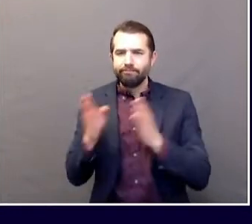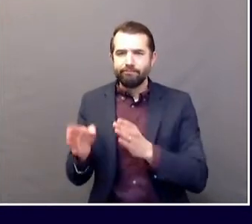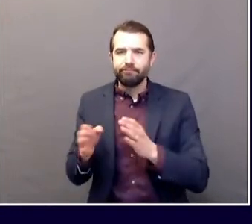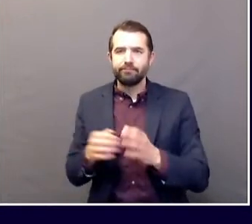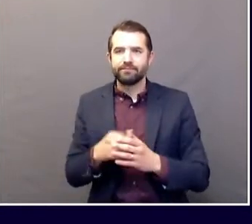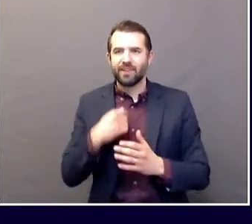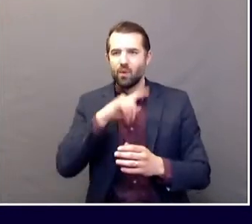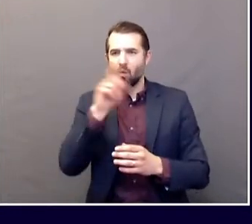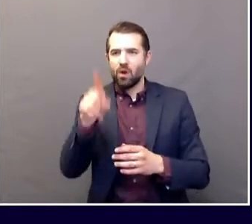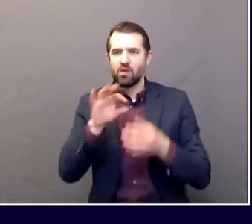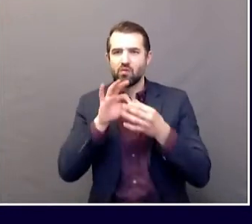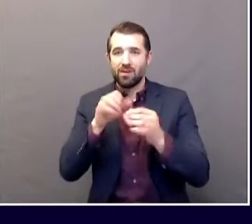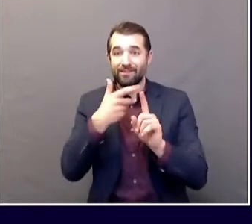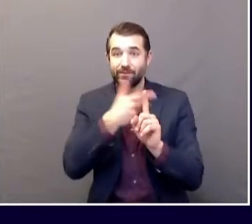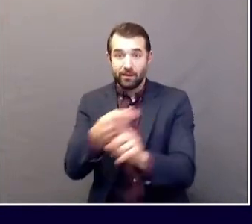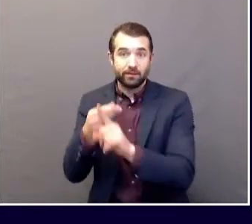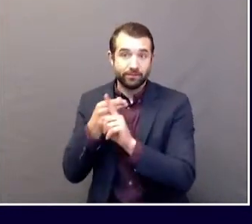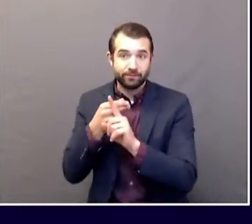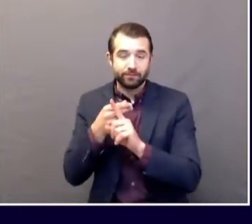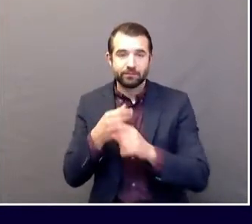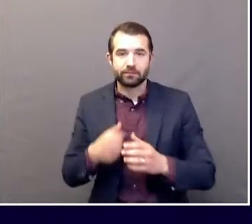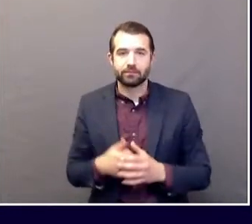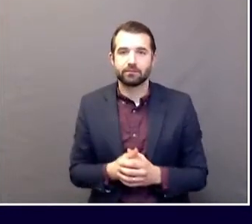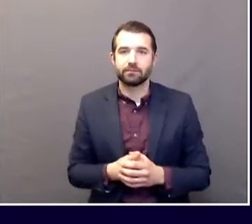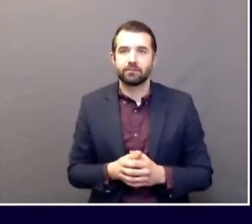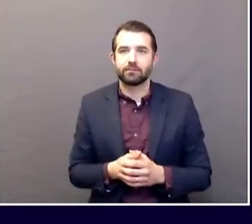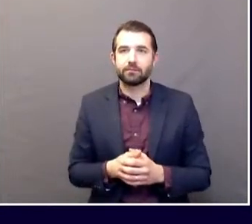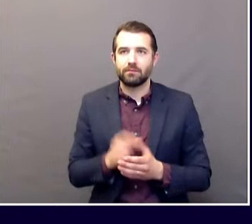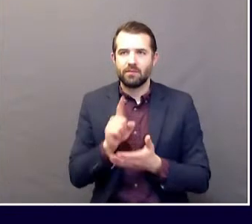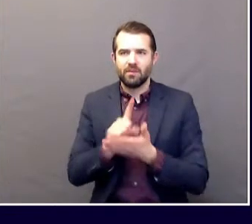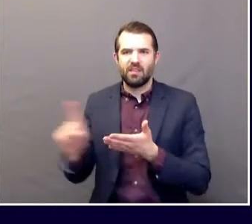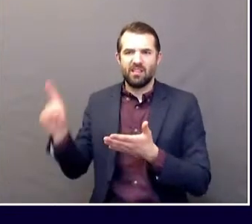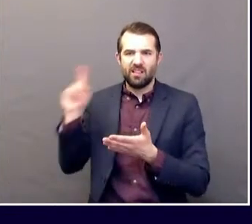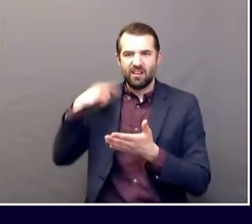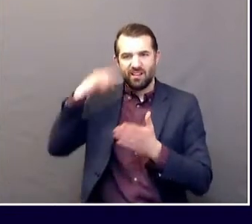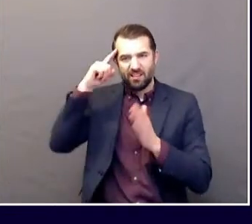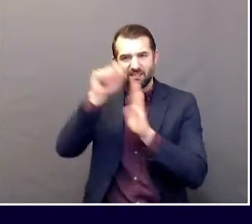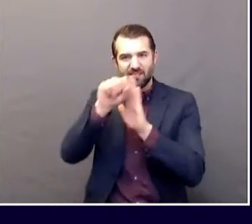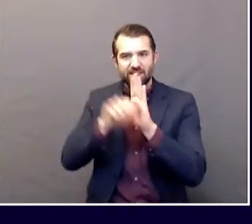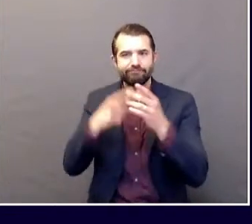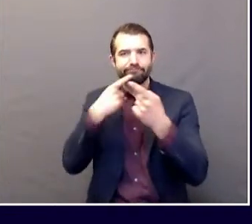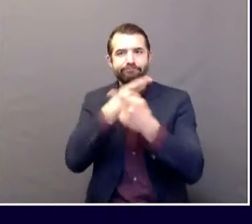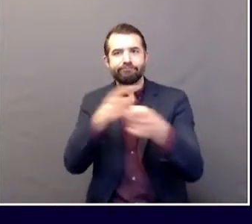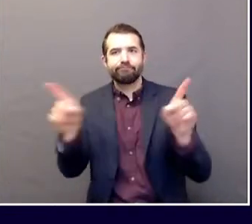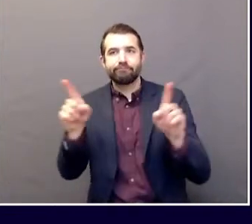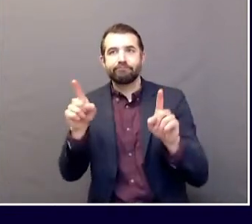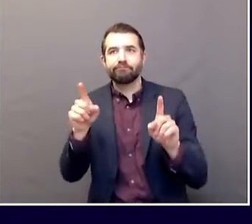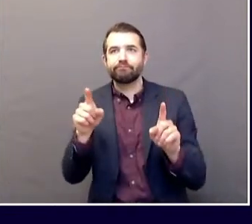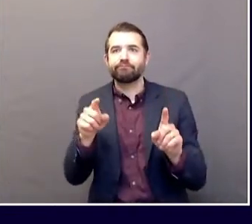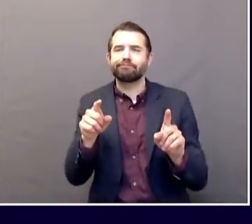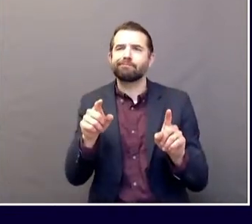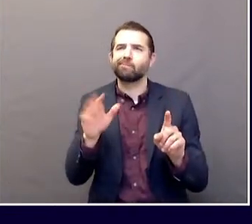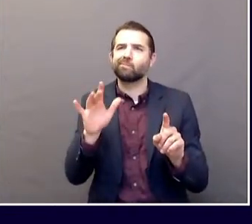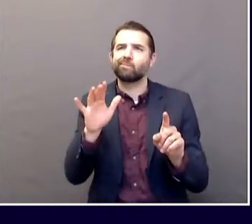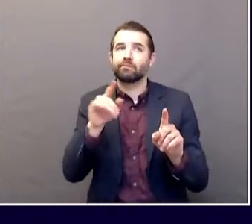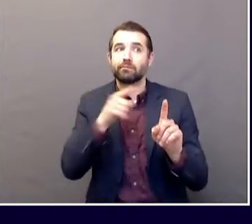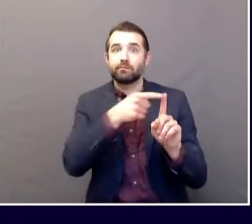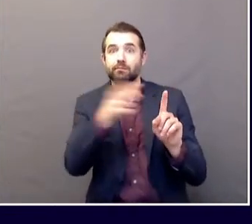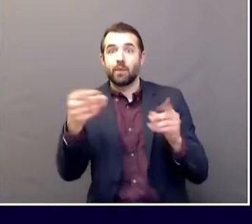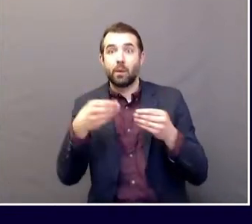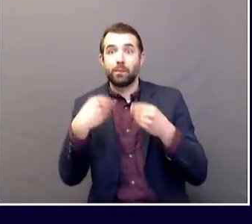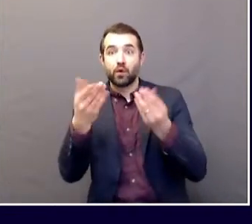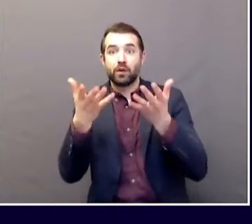that you didn't want providers to offer pre-registration to groups that are not eligible yet. Was